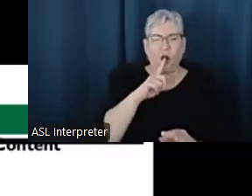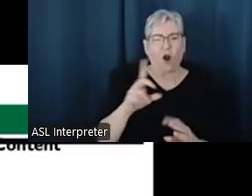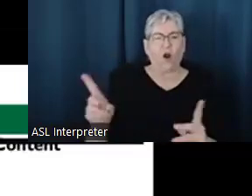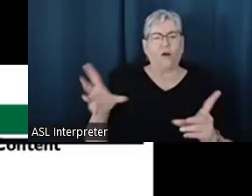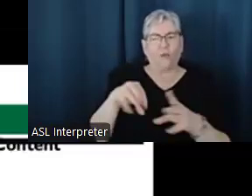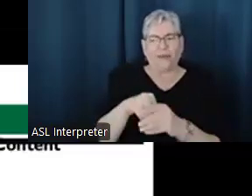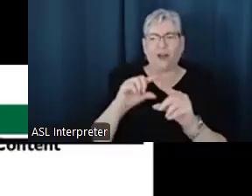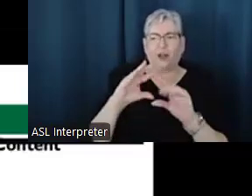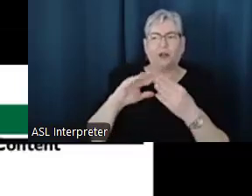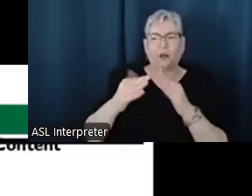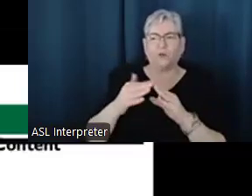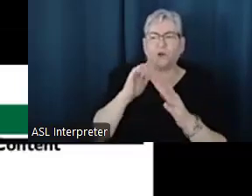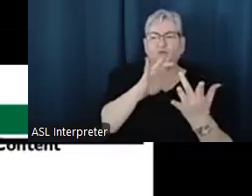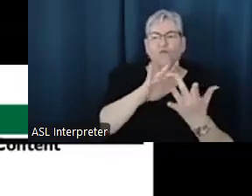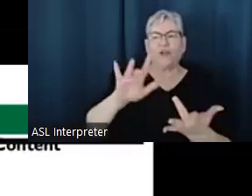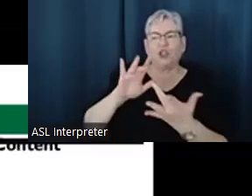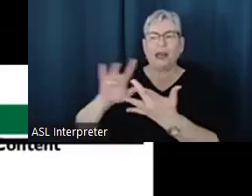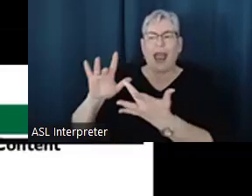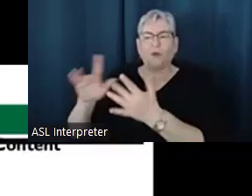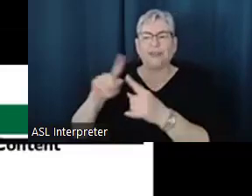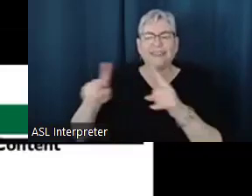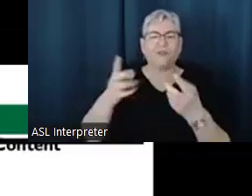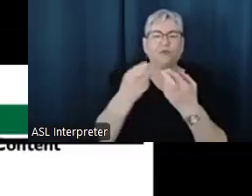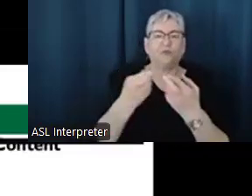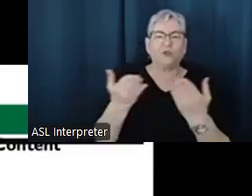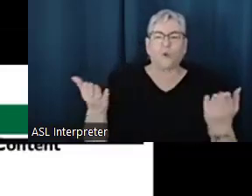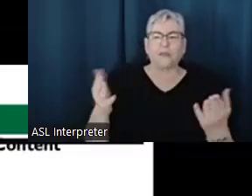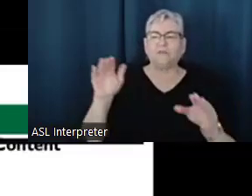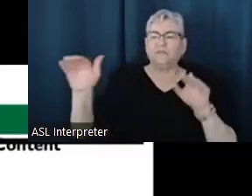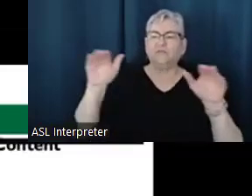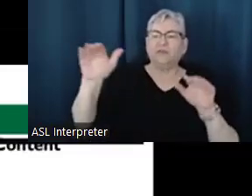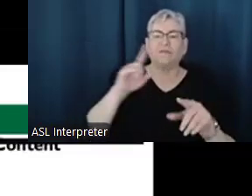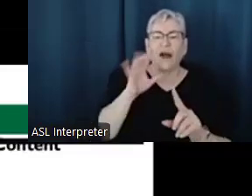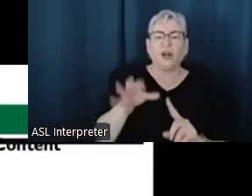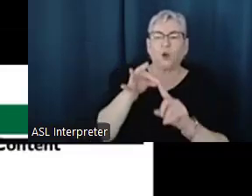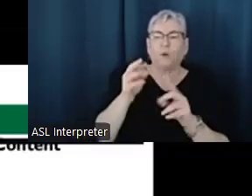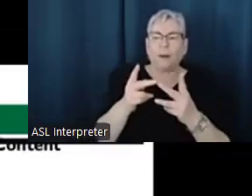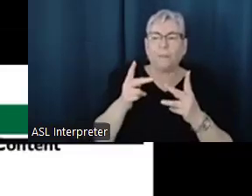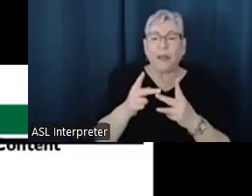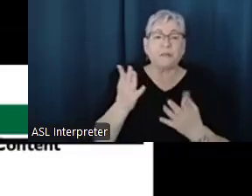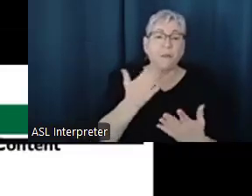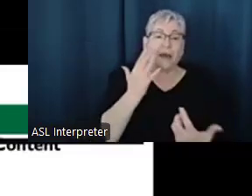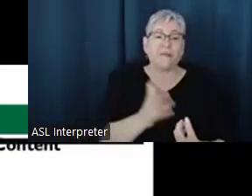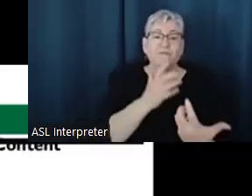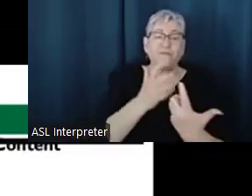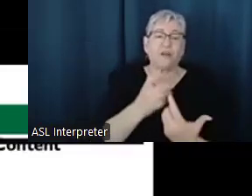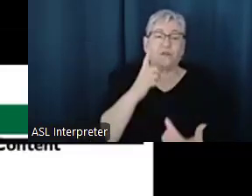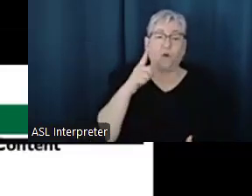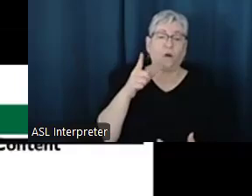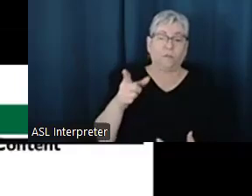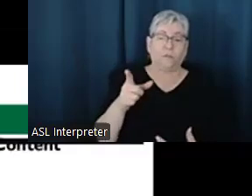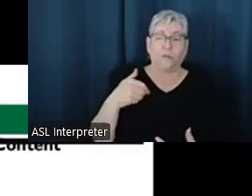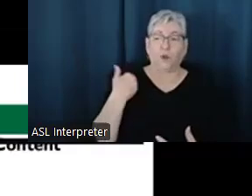reaching out to different resources and finding unique places that might be the best fit for youth.